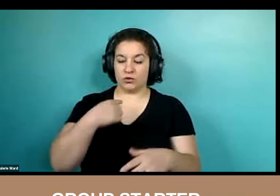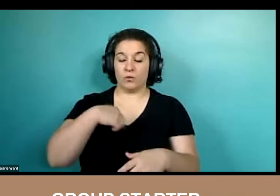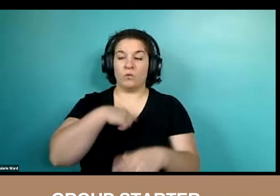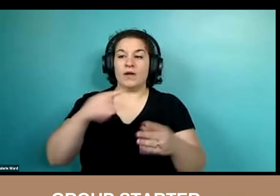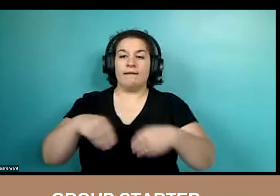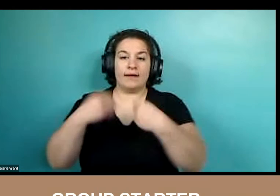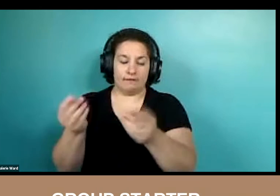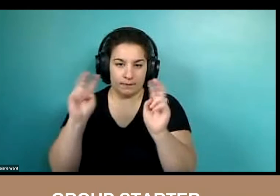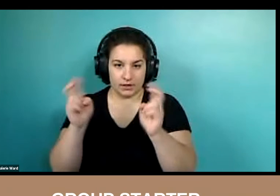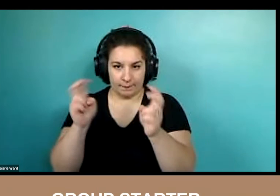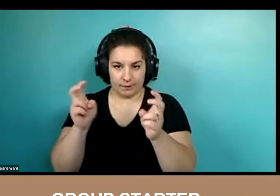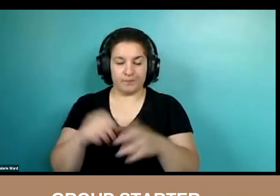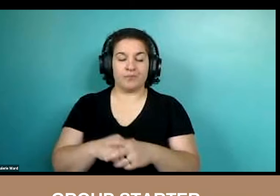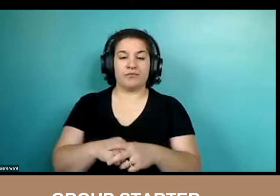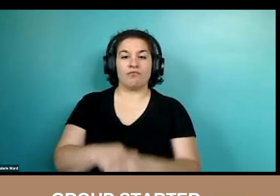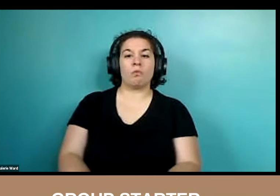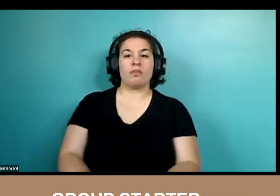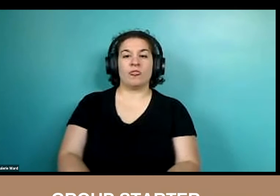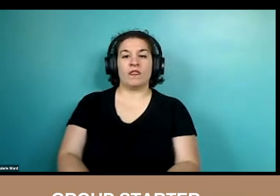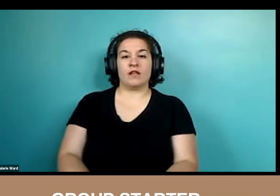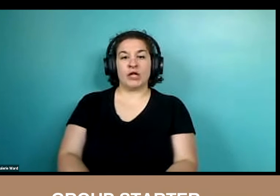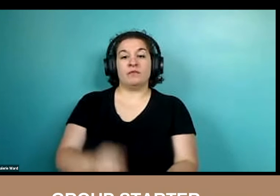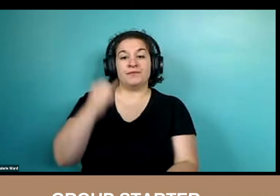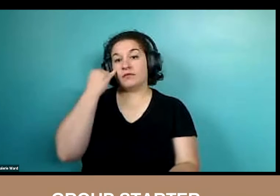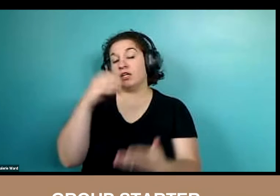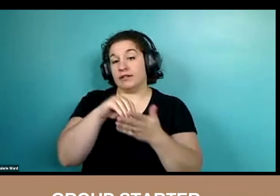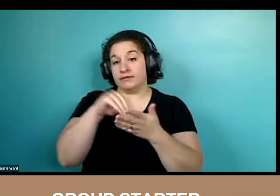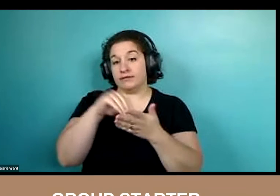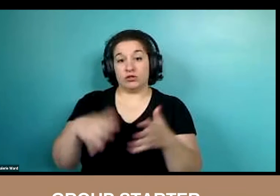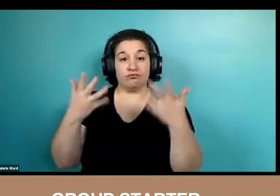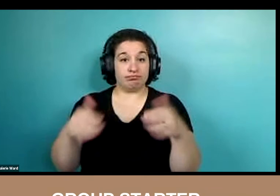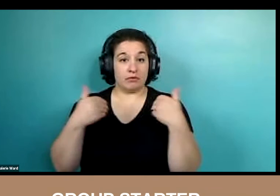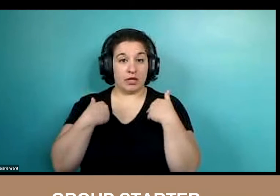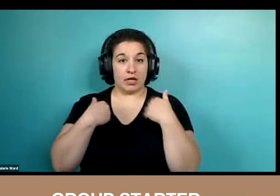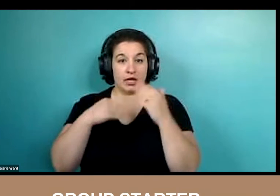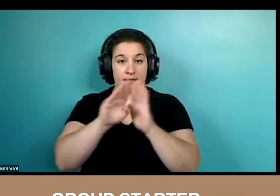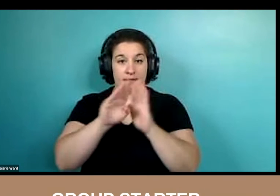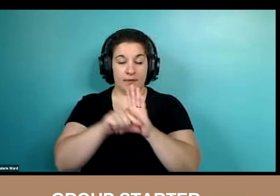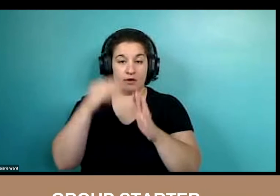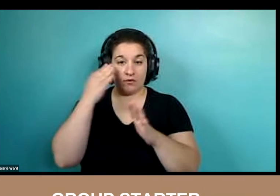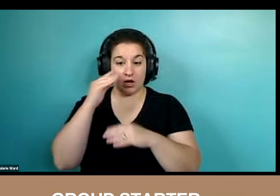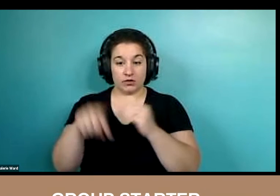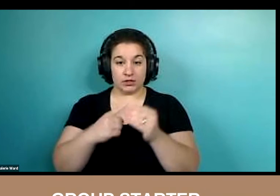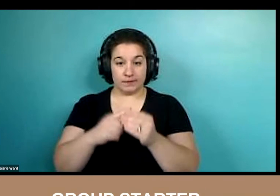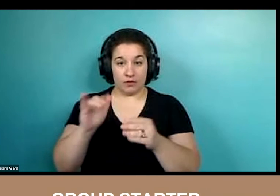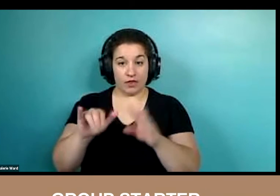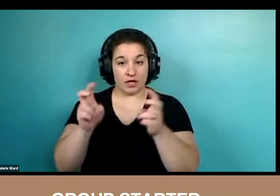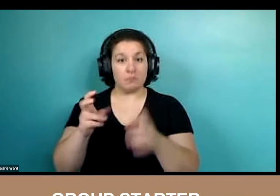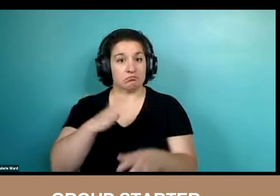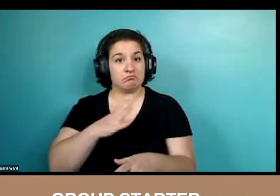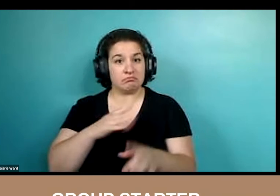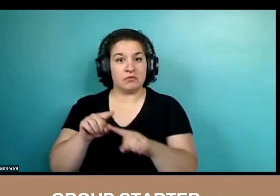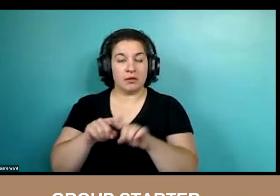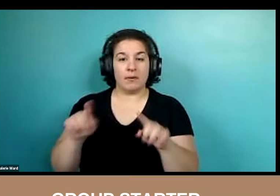not discredit if a student already has background knowledge about said topic, but it merely puts all group members on a level playing